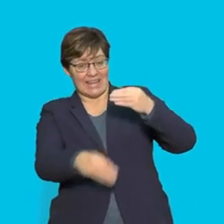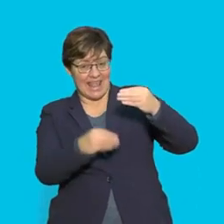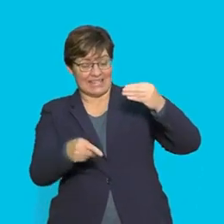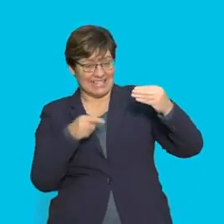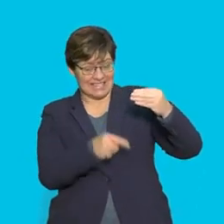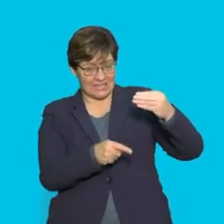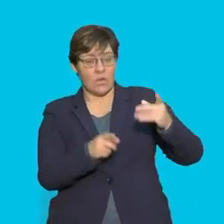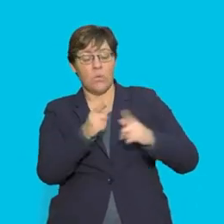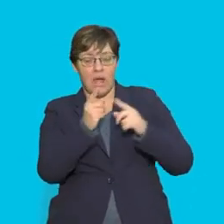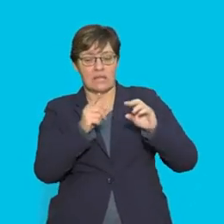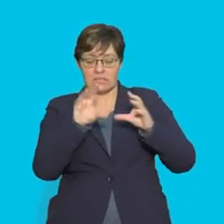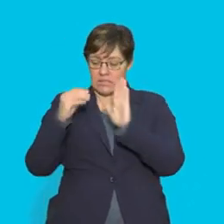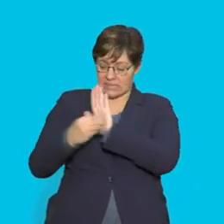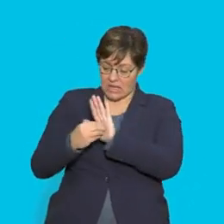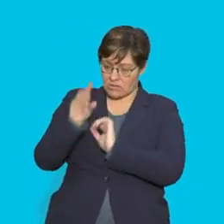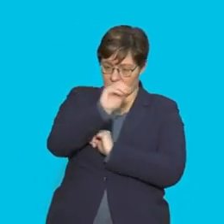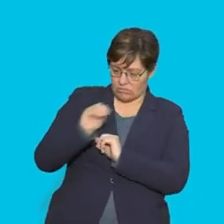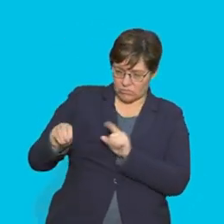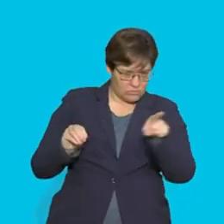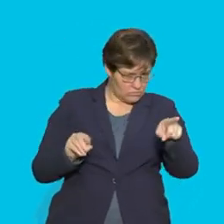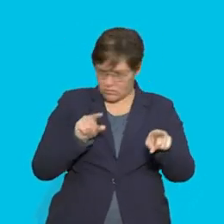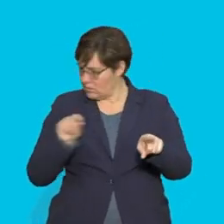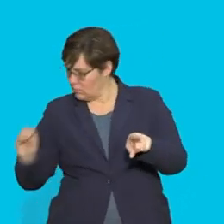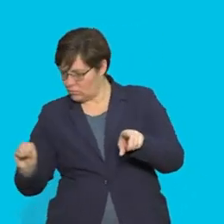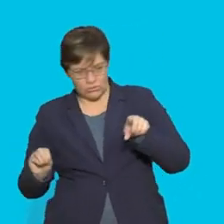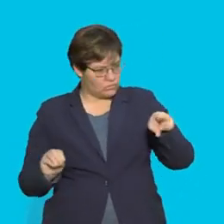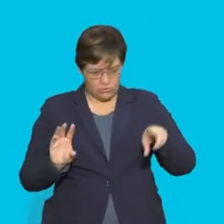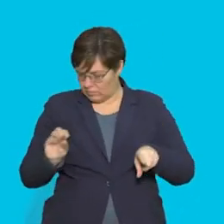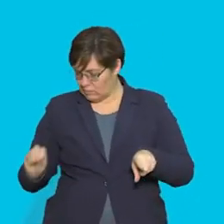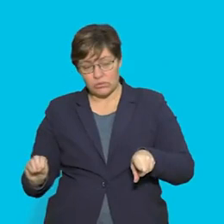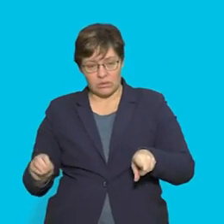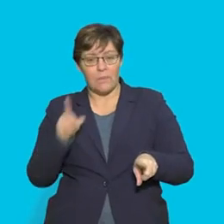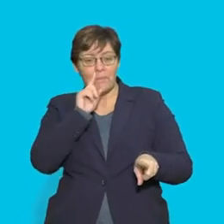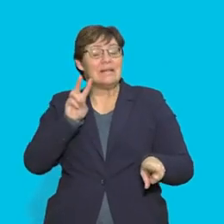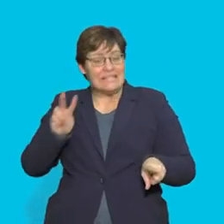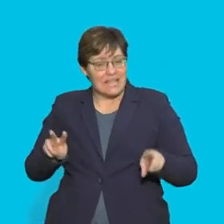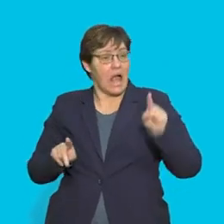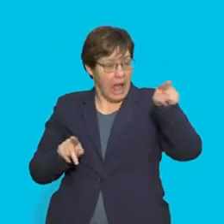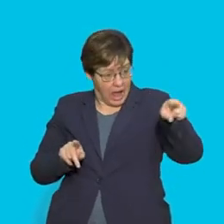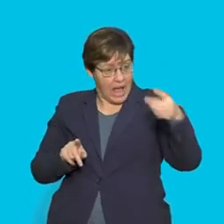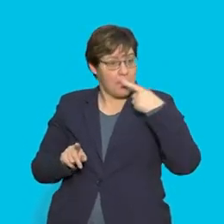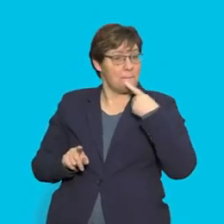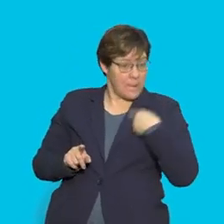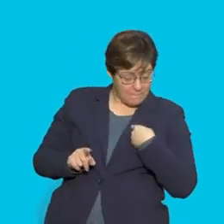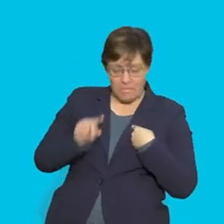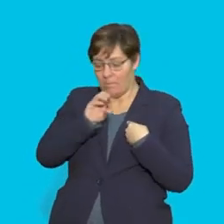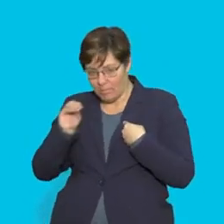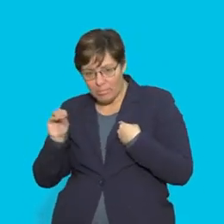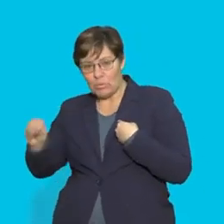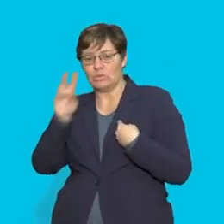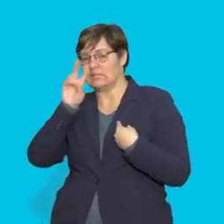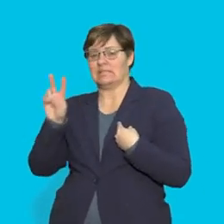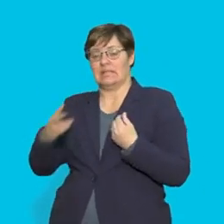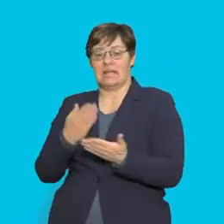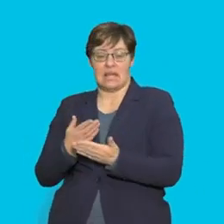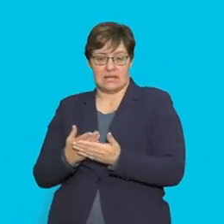added, you will then need to mark them on the sketch to make sure that you are able to see them visually. And then you